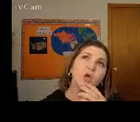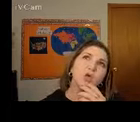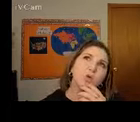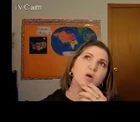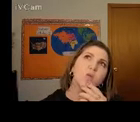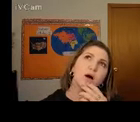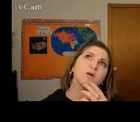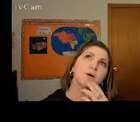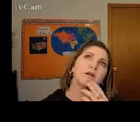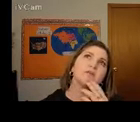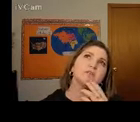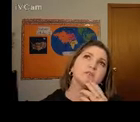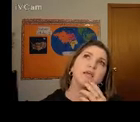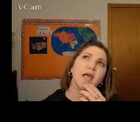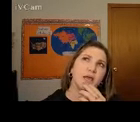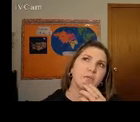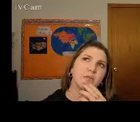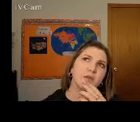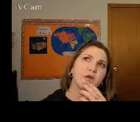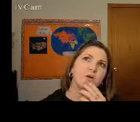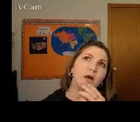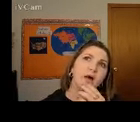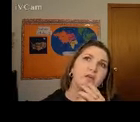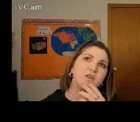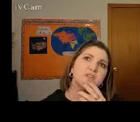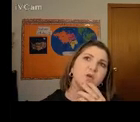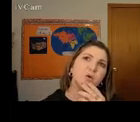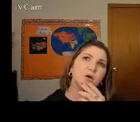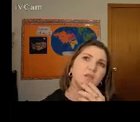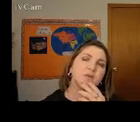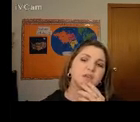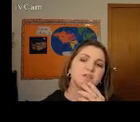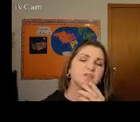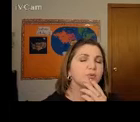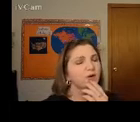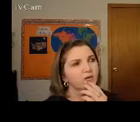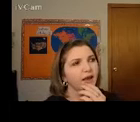bring your water bottle to the game. Well, if it's your, the